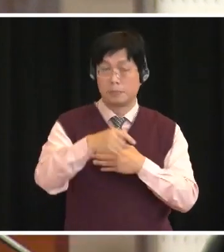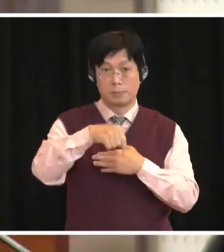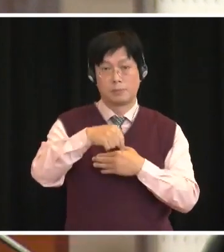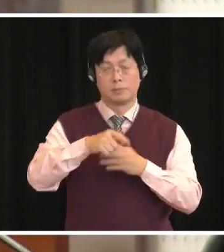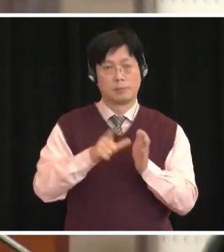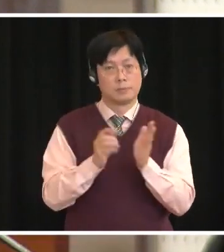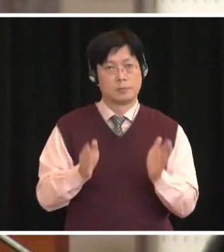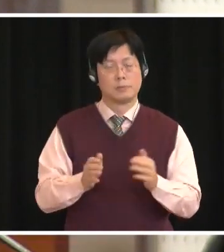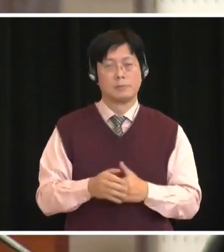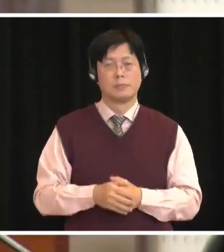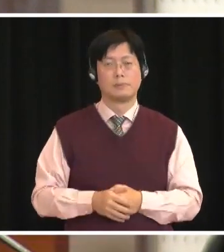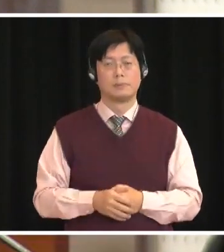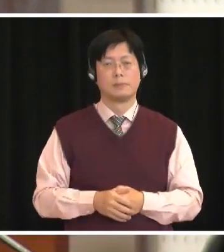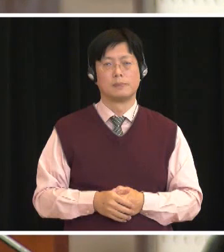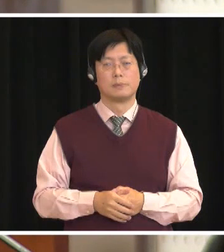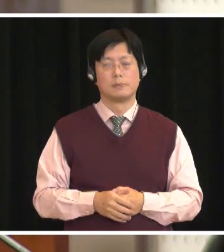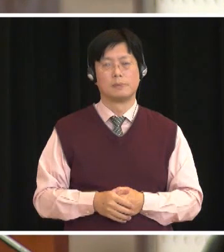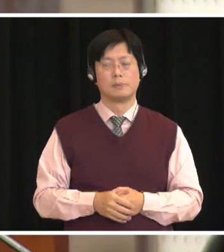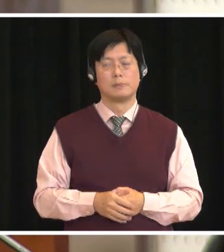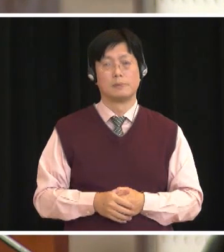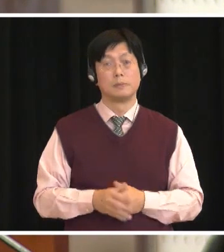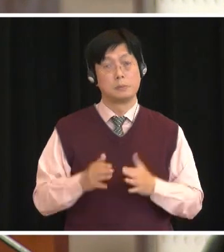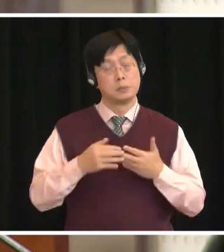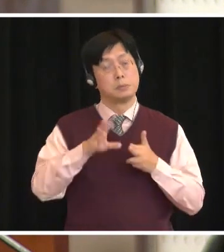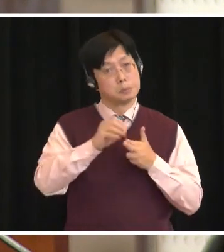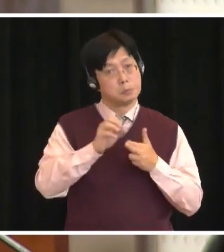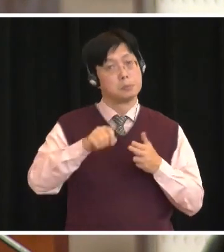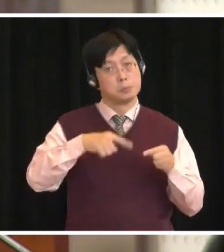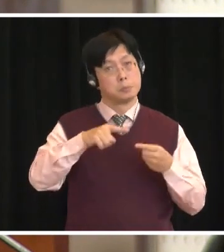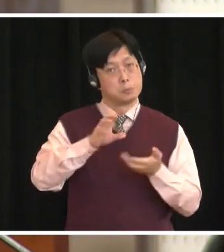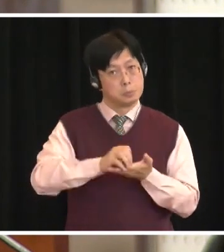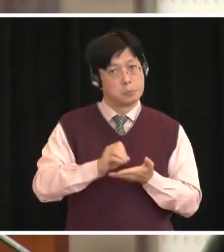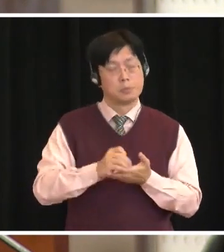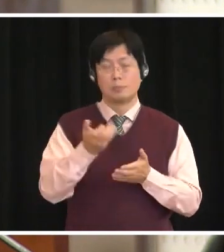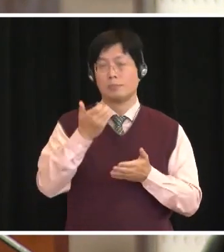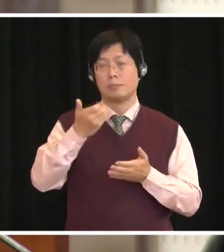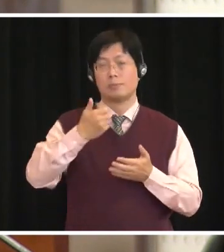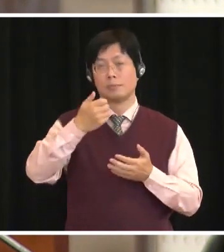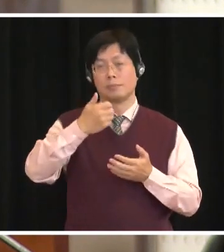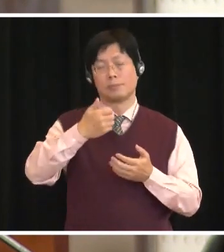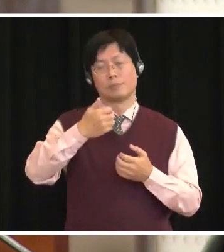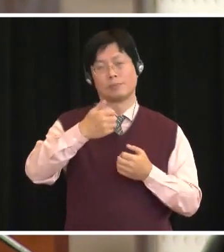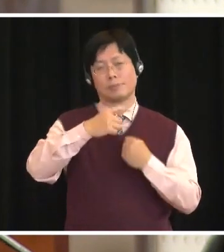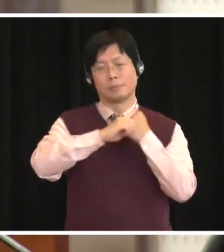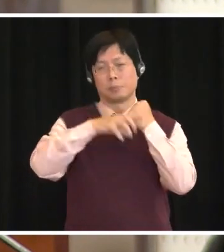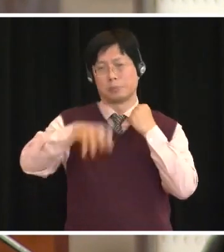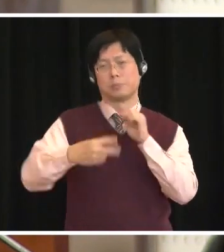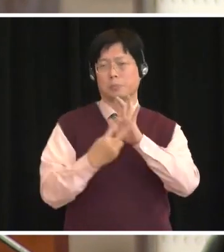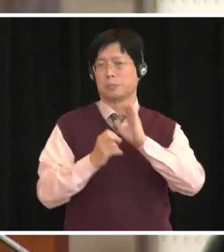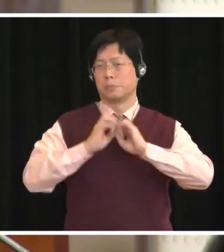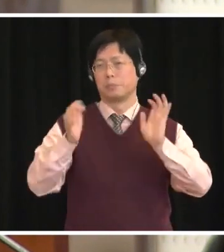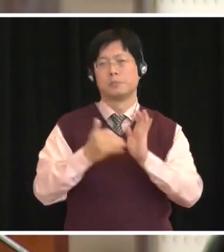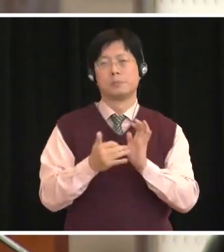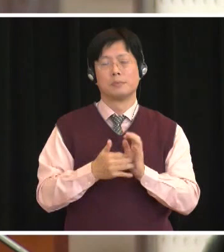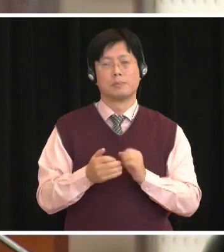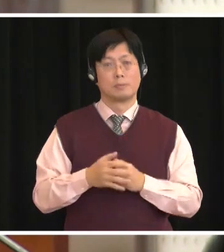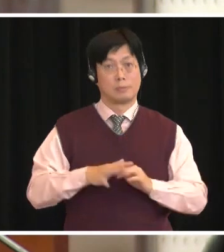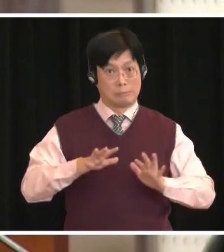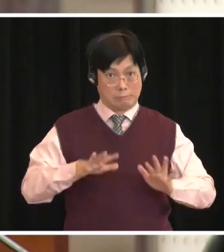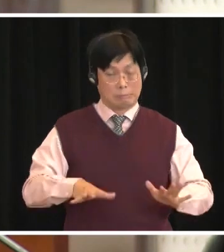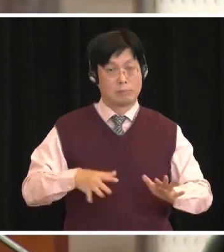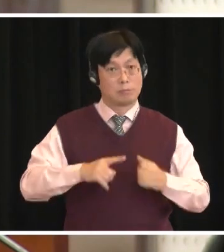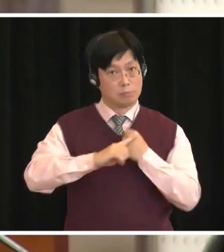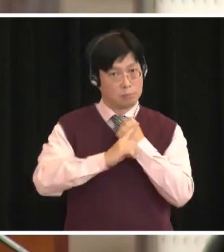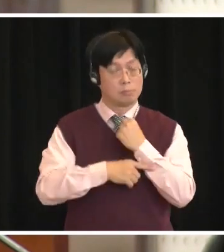Fourthly, as I said, the juvenile or the child will inevitably stay at the police station for some time. Whether